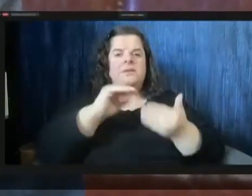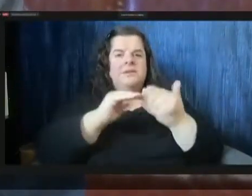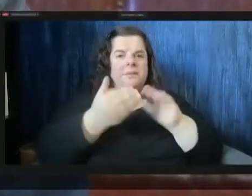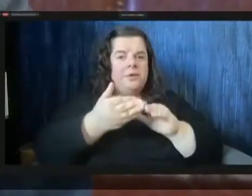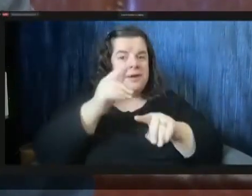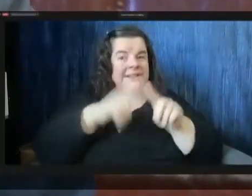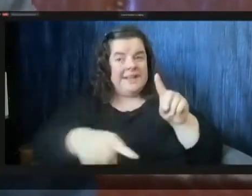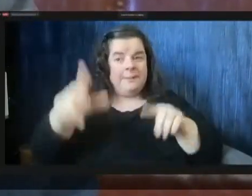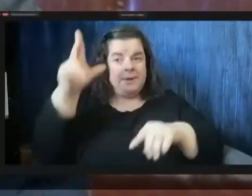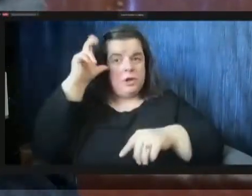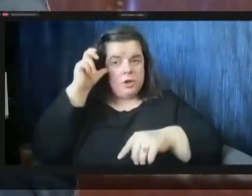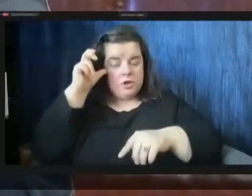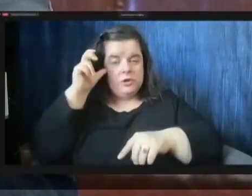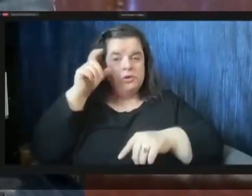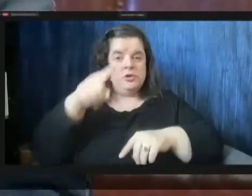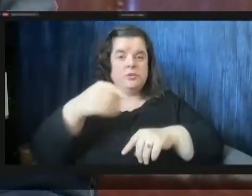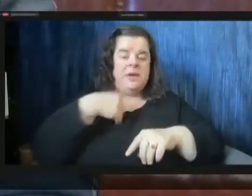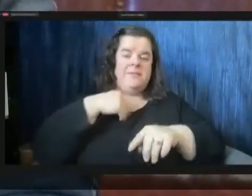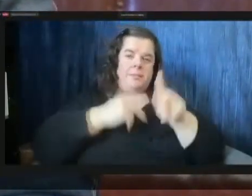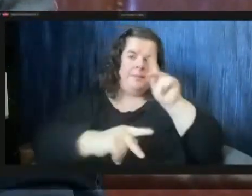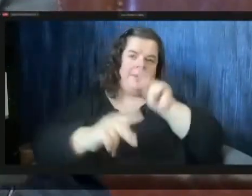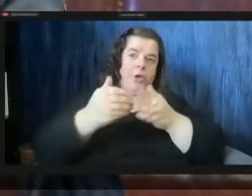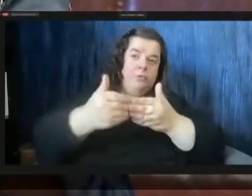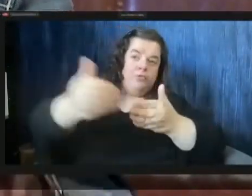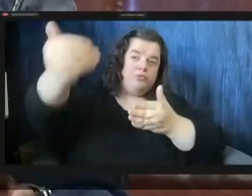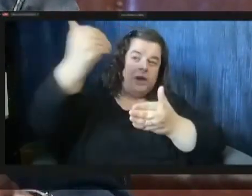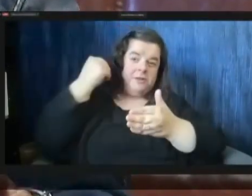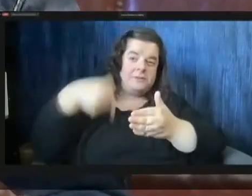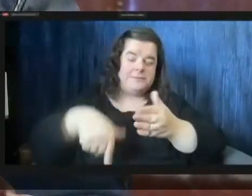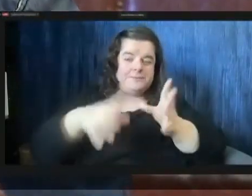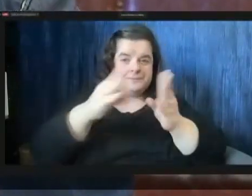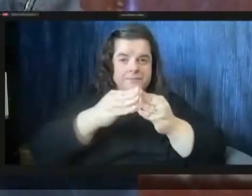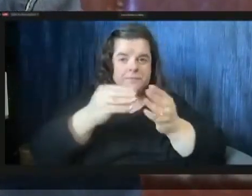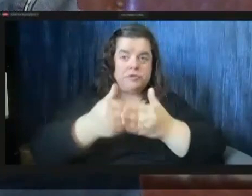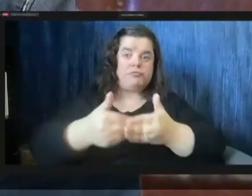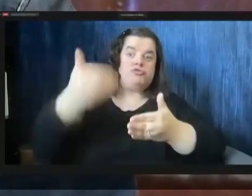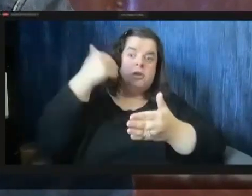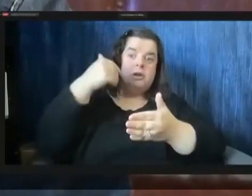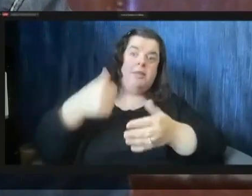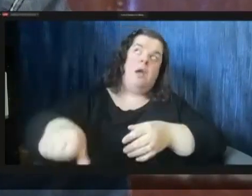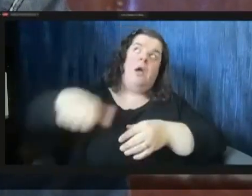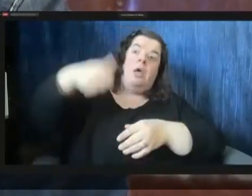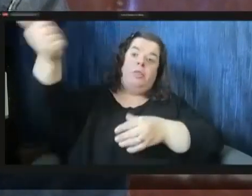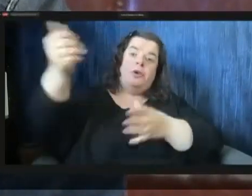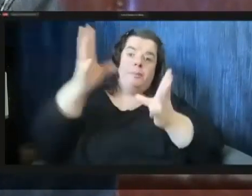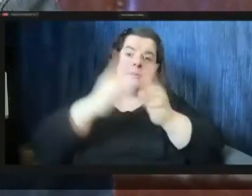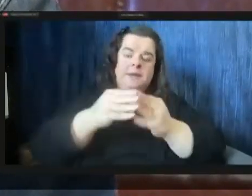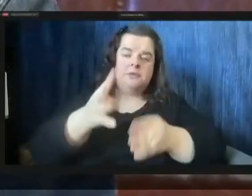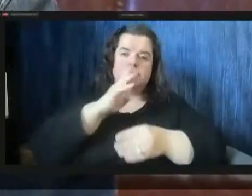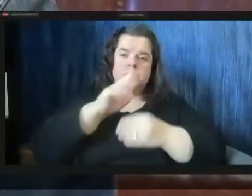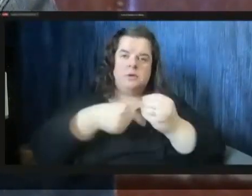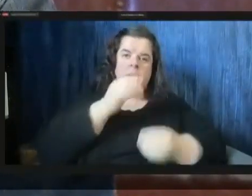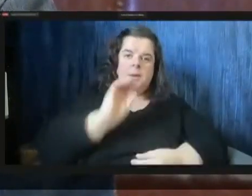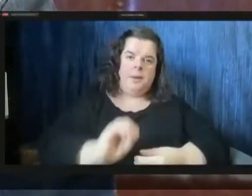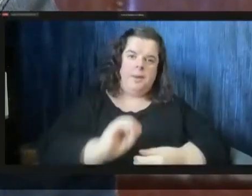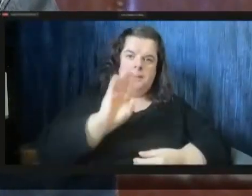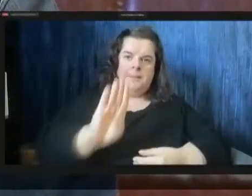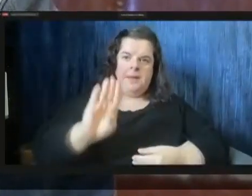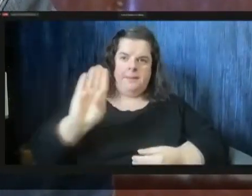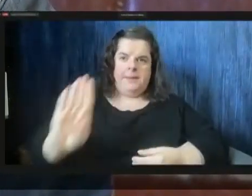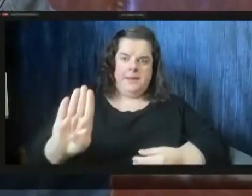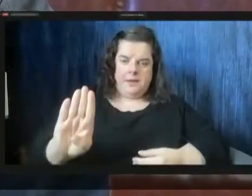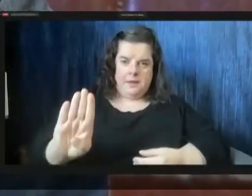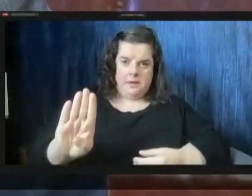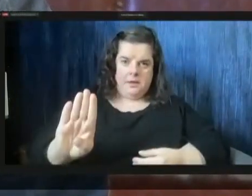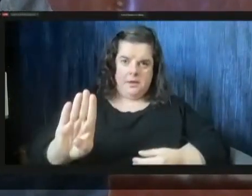be heard. You guys got people prior to this meeting, prior to the meeting before, you all mentioned Operation Better Block.